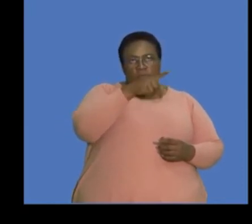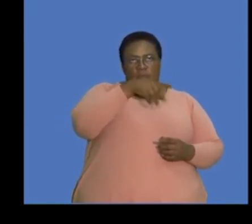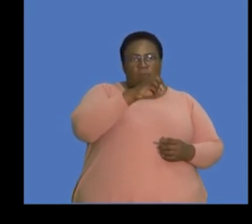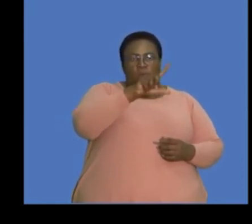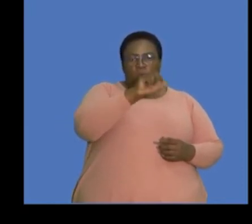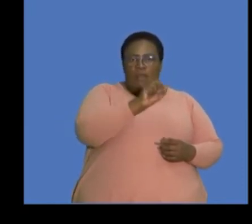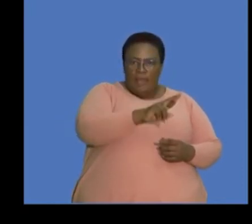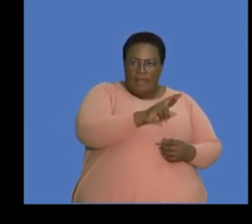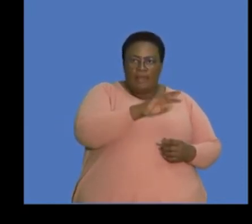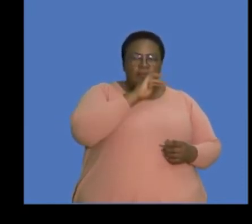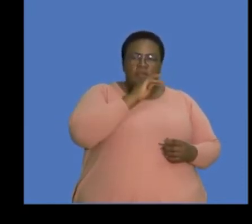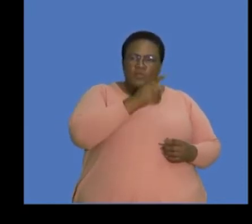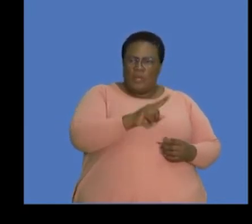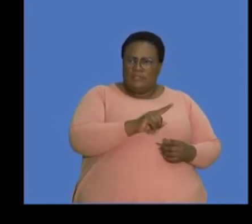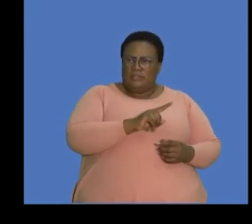means